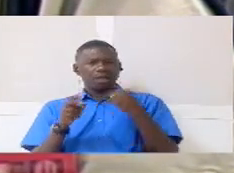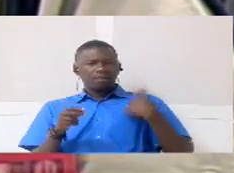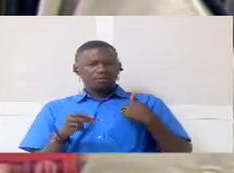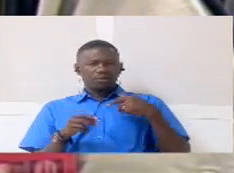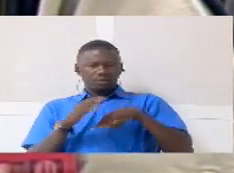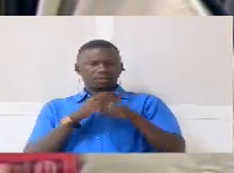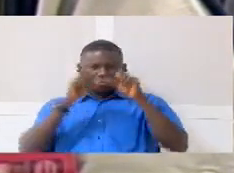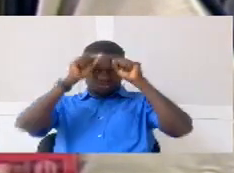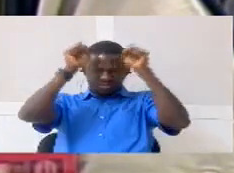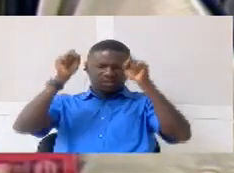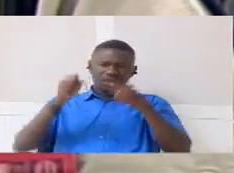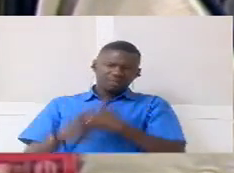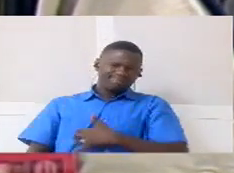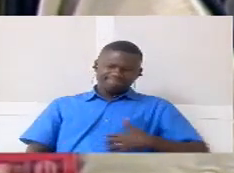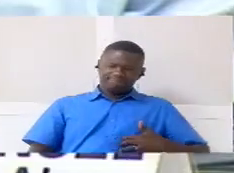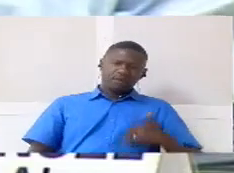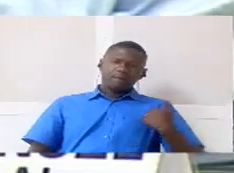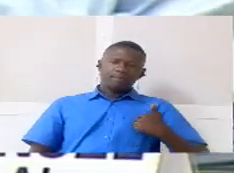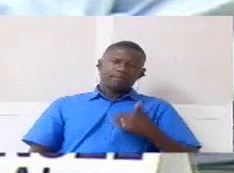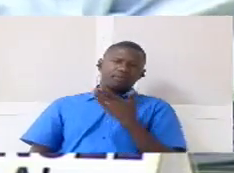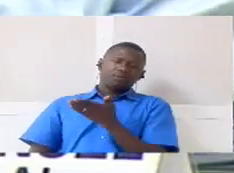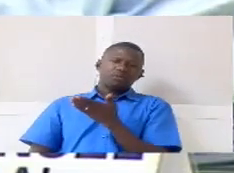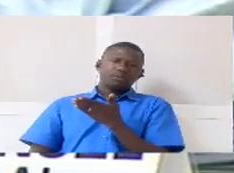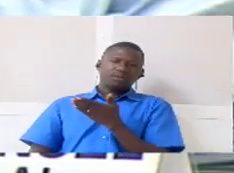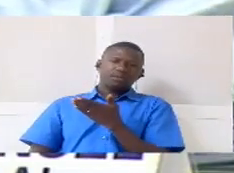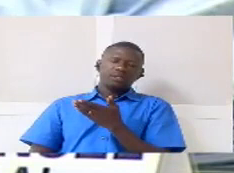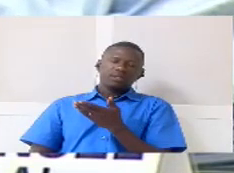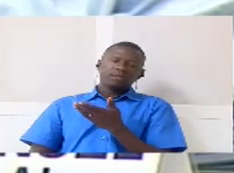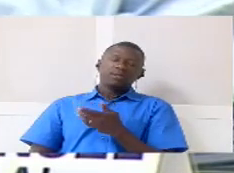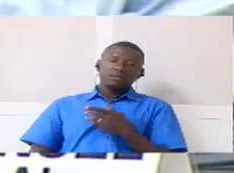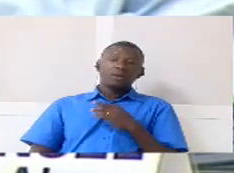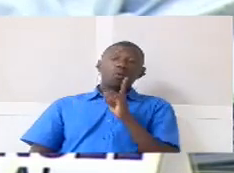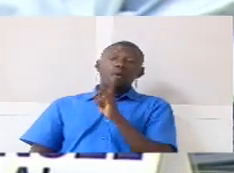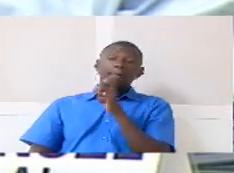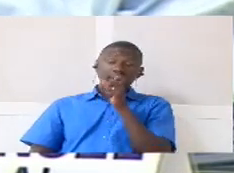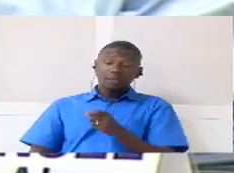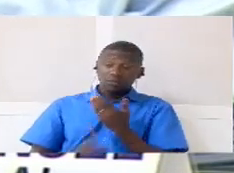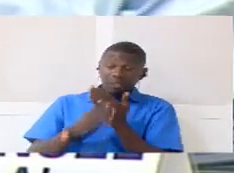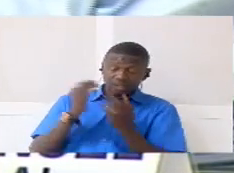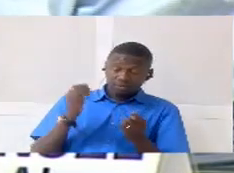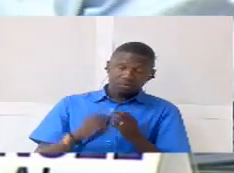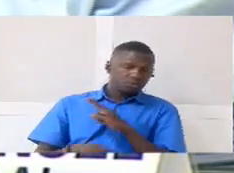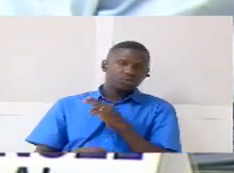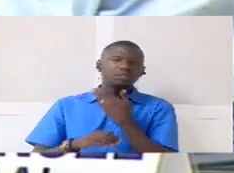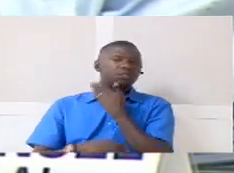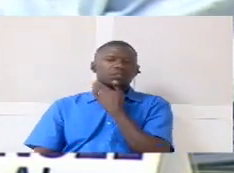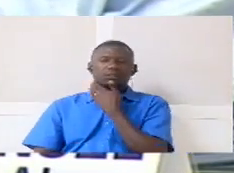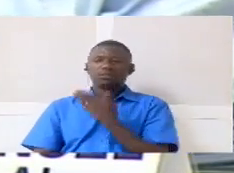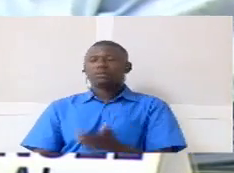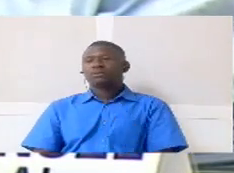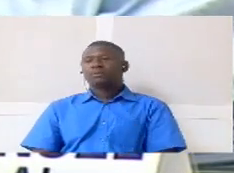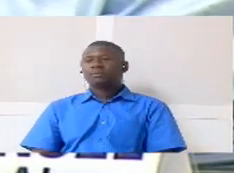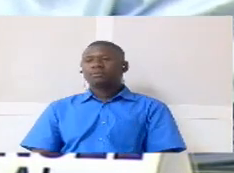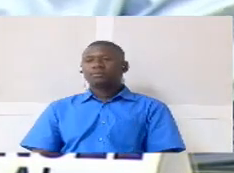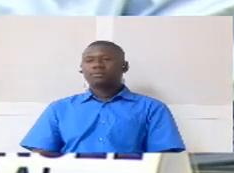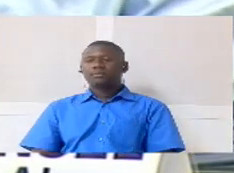their enemies and so for one of them to escape was not going to be easy. Could have or was the